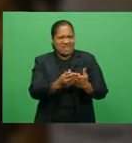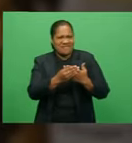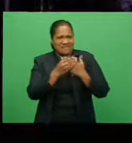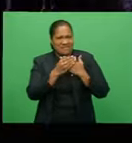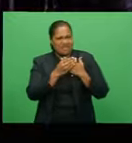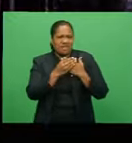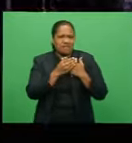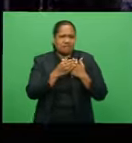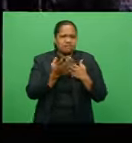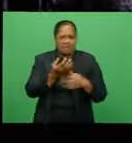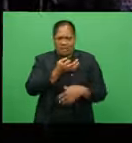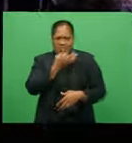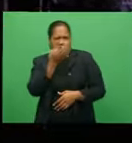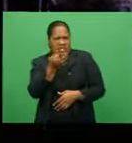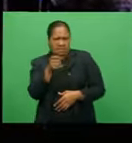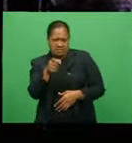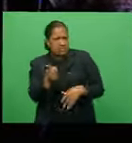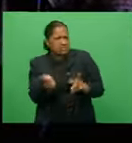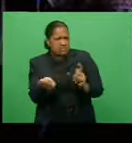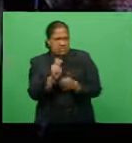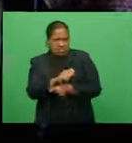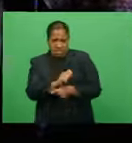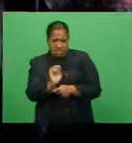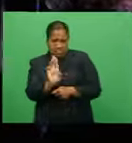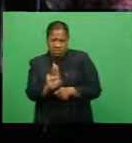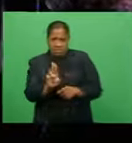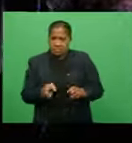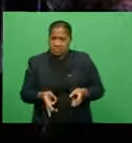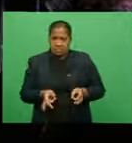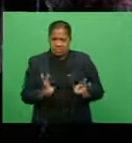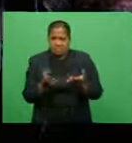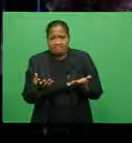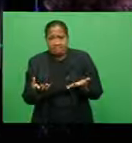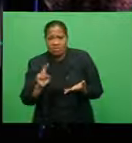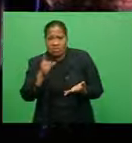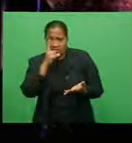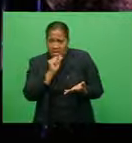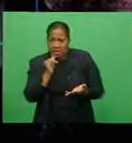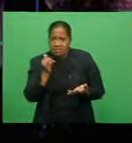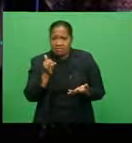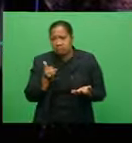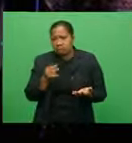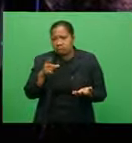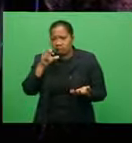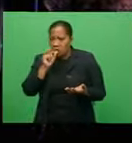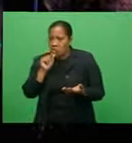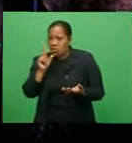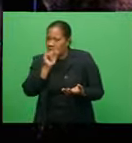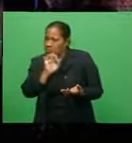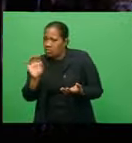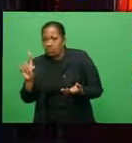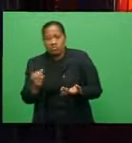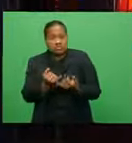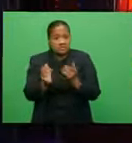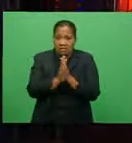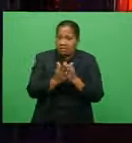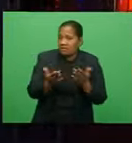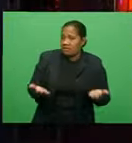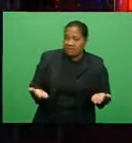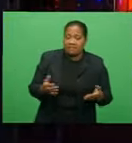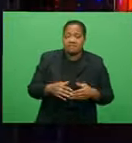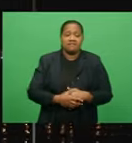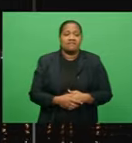some ask whether she had changed her tune about what can and cannot be done on a Sunday. Apinisawa Gardobu,